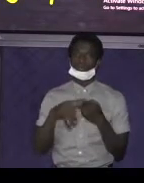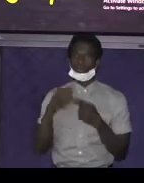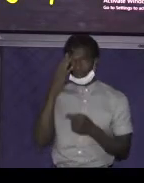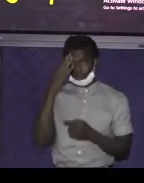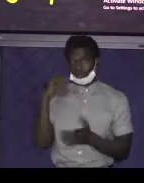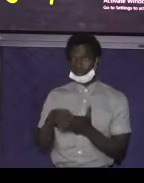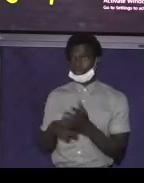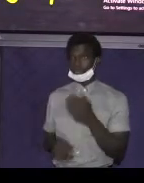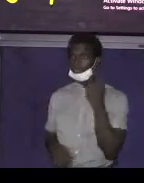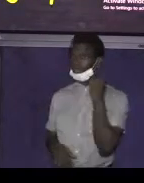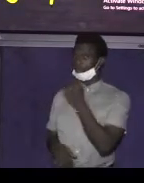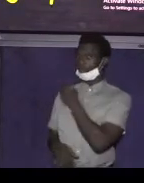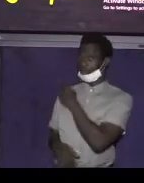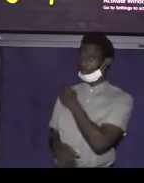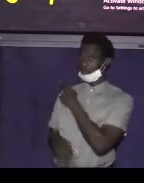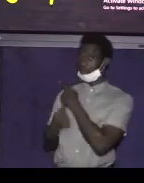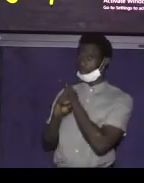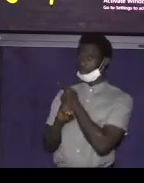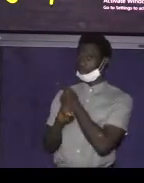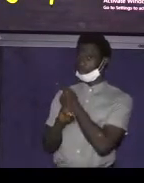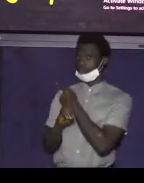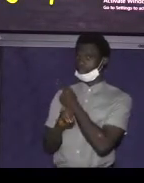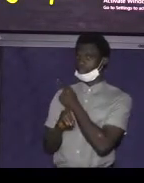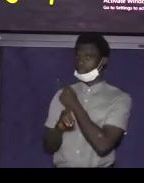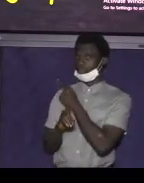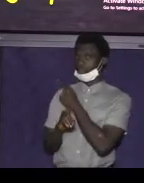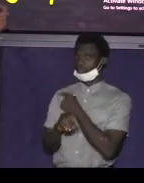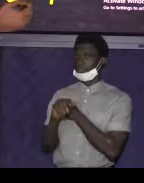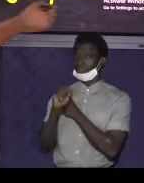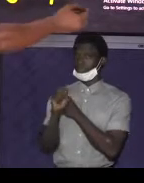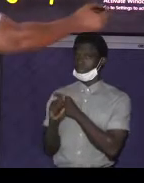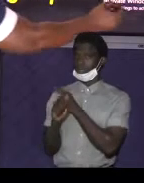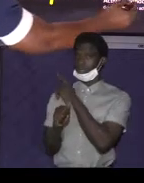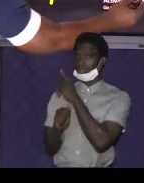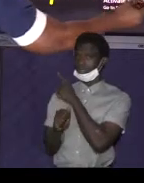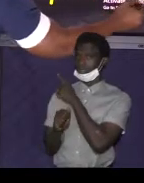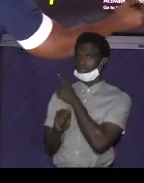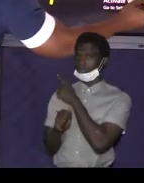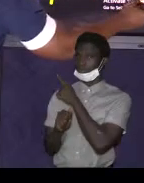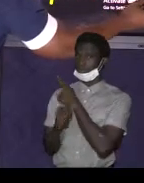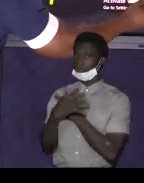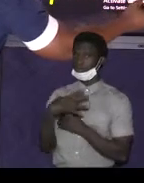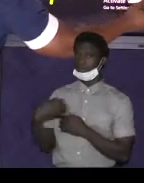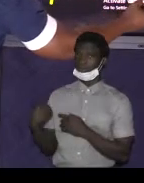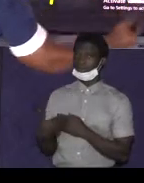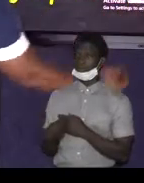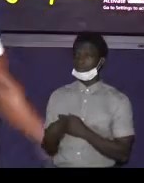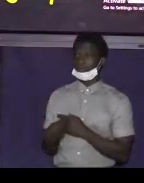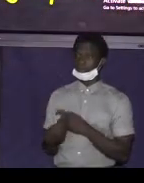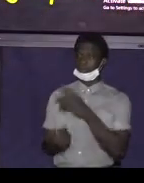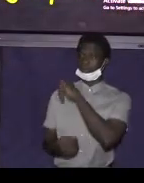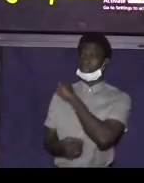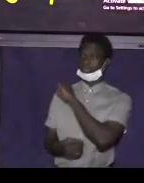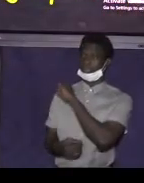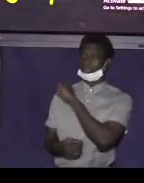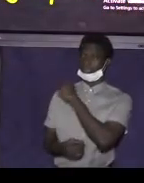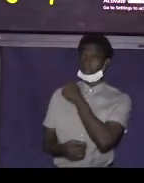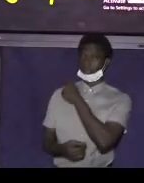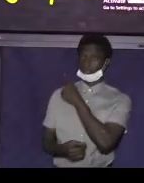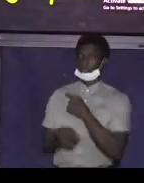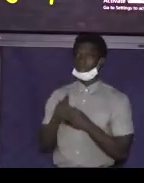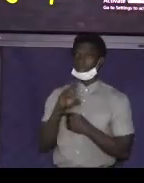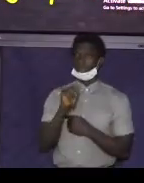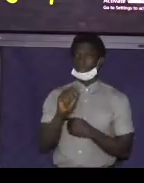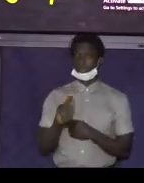this. Letters D, A, and of course T,